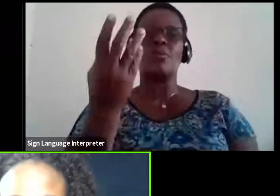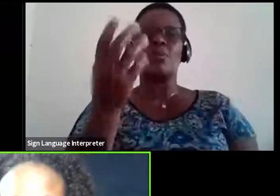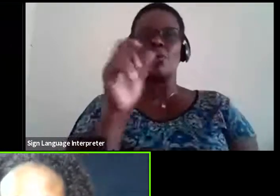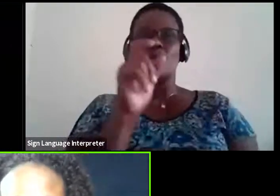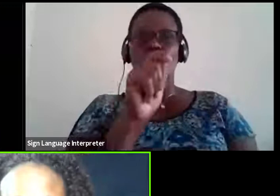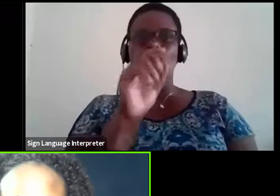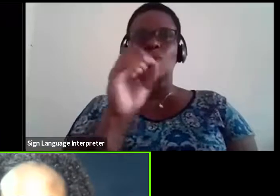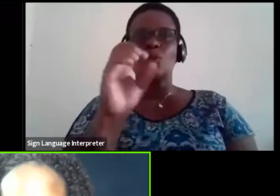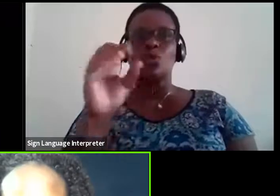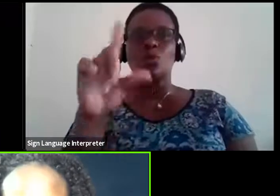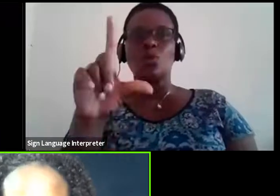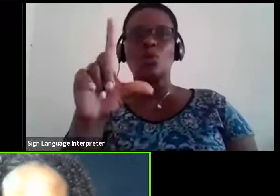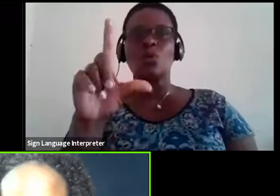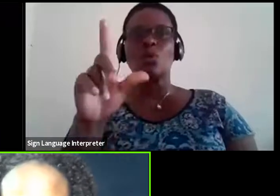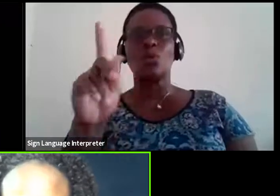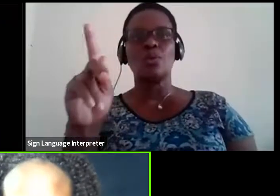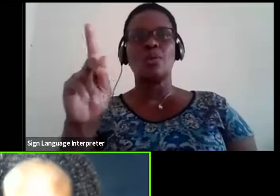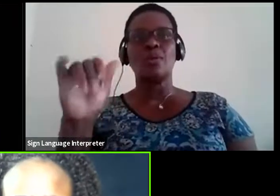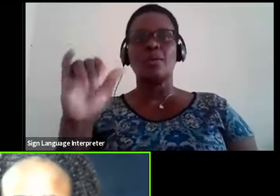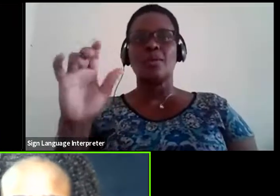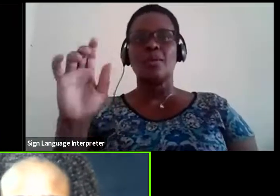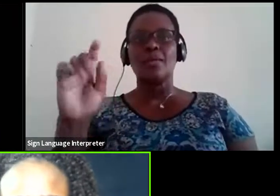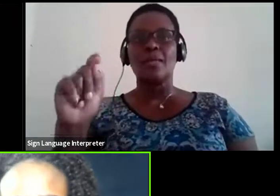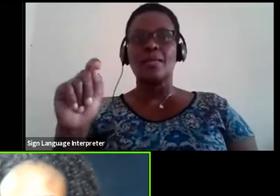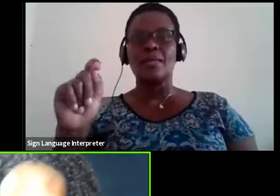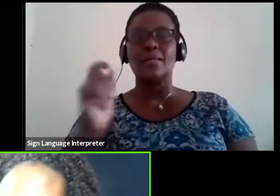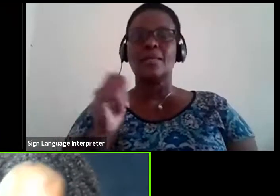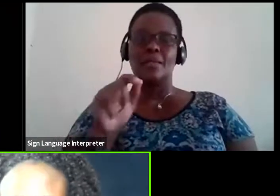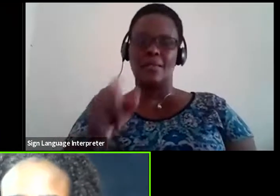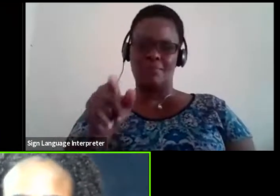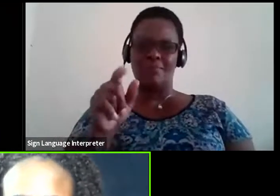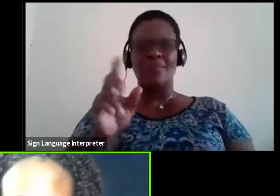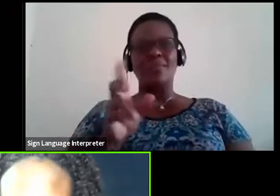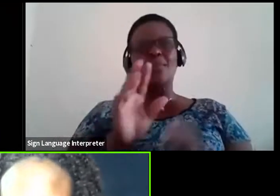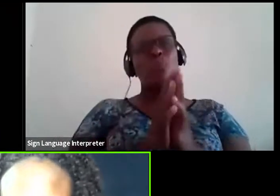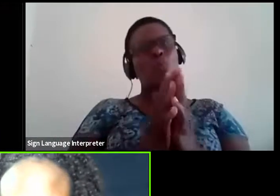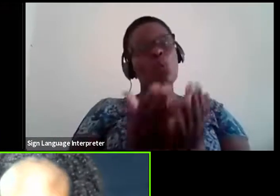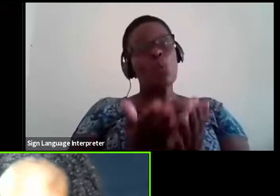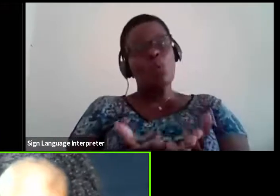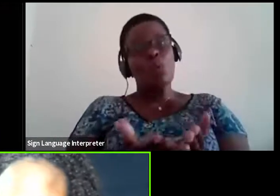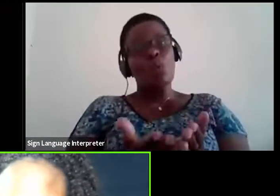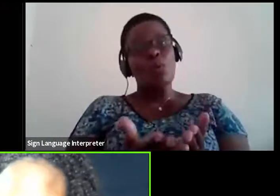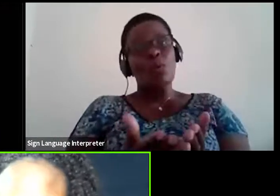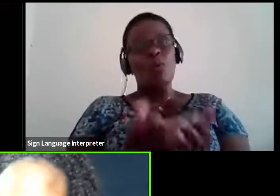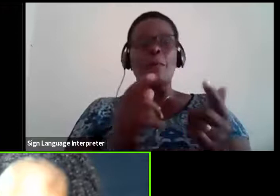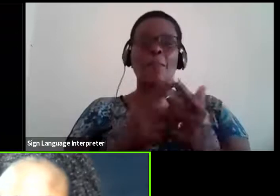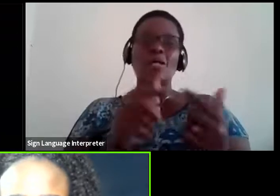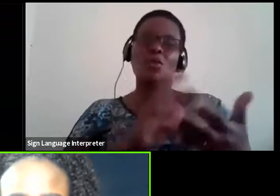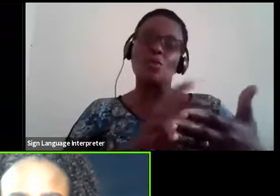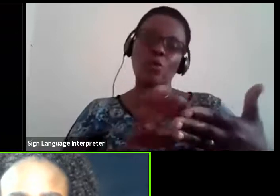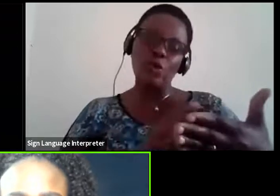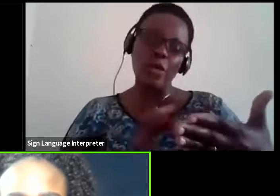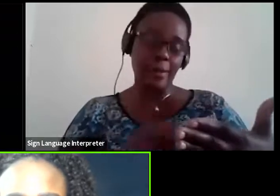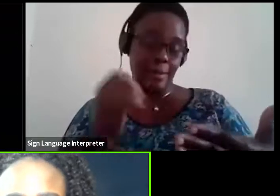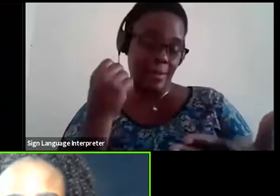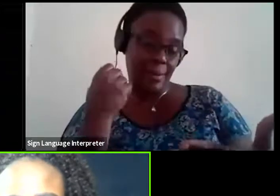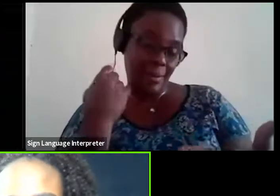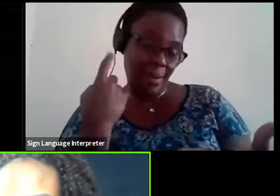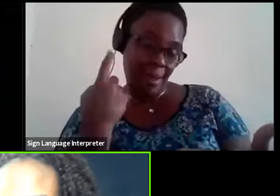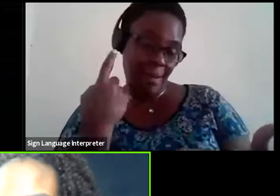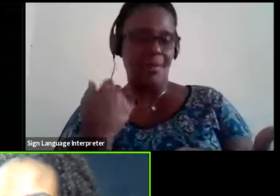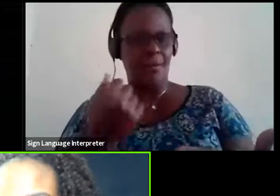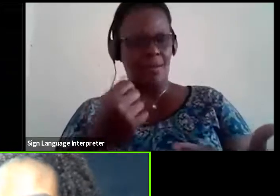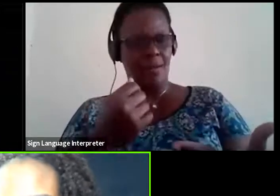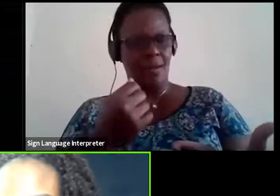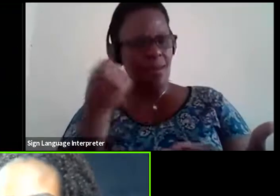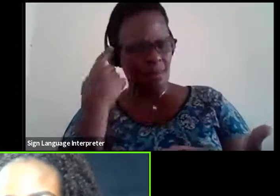read it. But sometimes that's not so practical, but I think having used, creative ways of doing so, we believe that